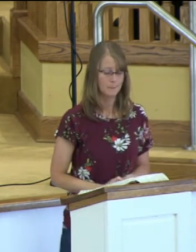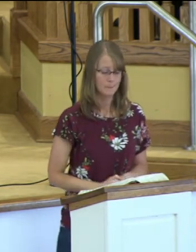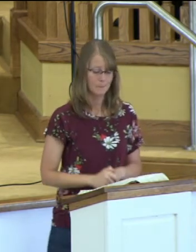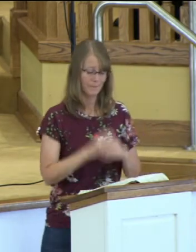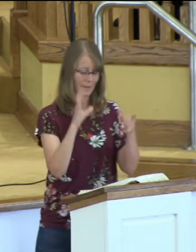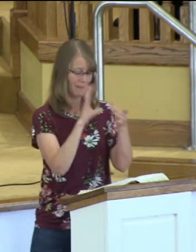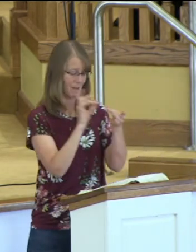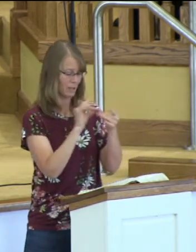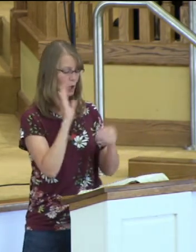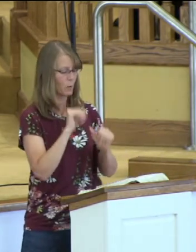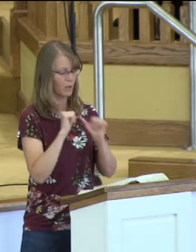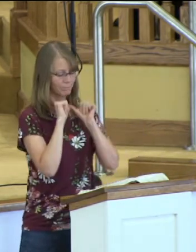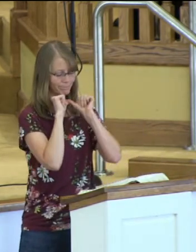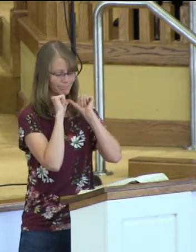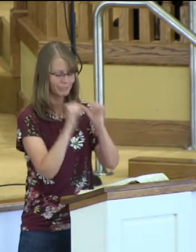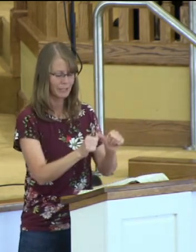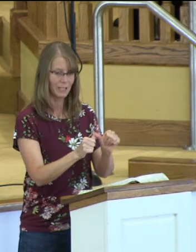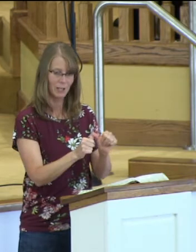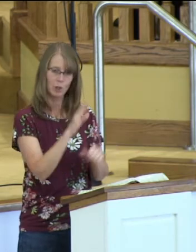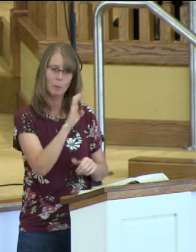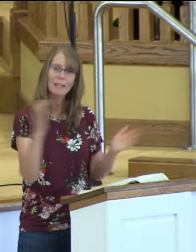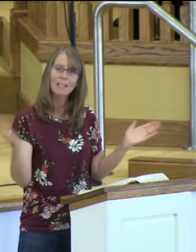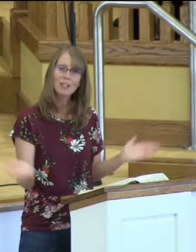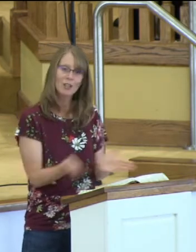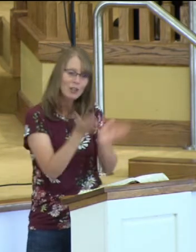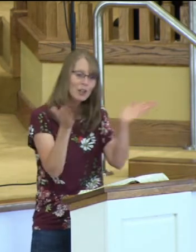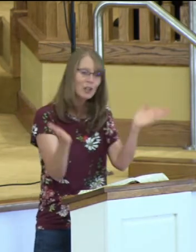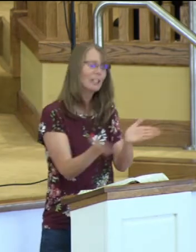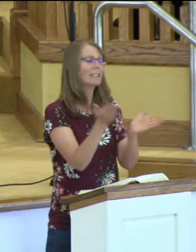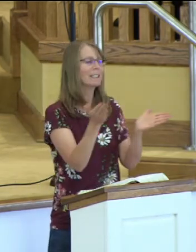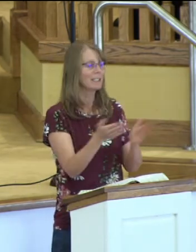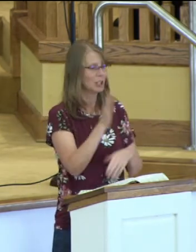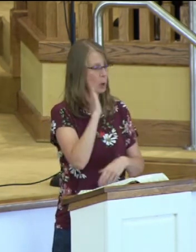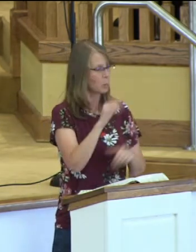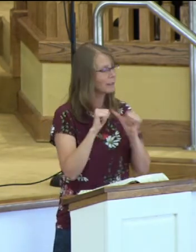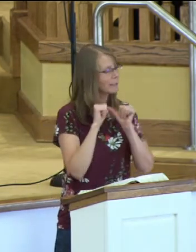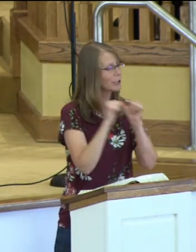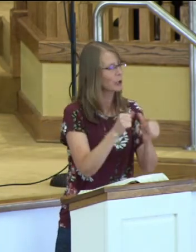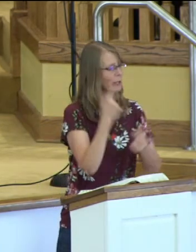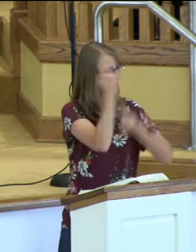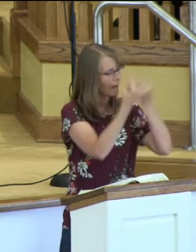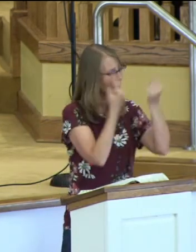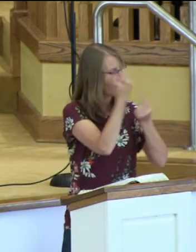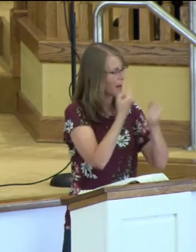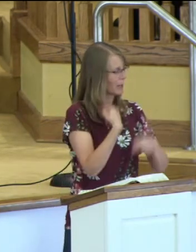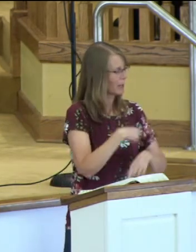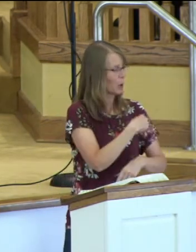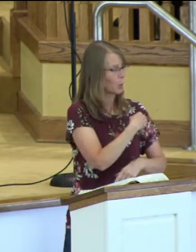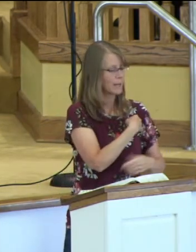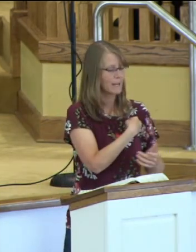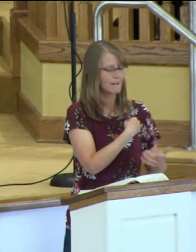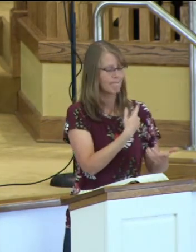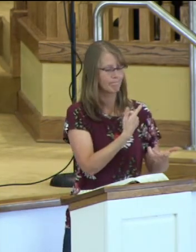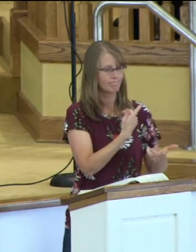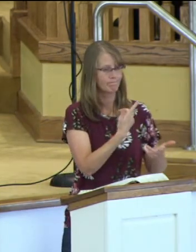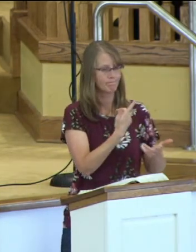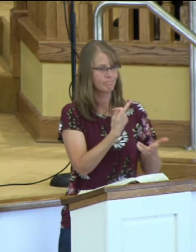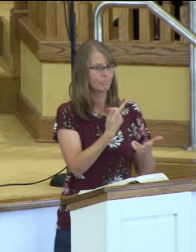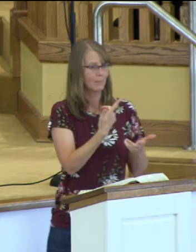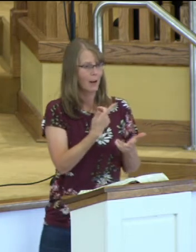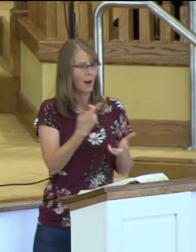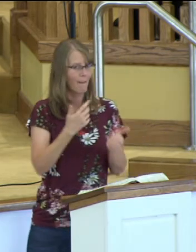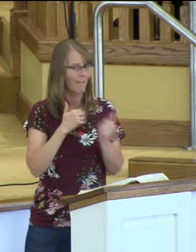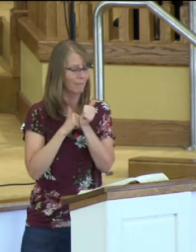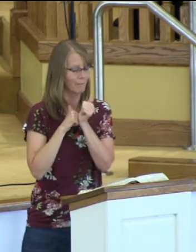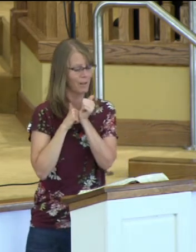The message will continue. Be encouraged, for it will continue on. Think about this. We are stepping in the line